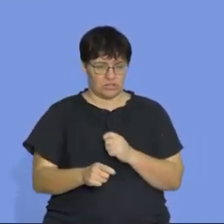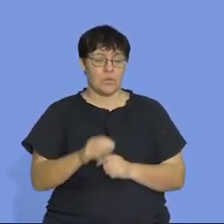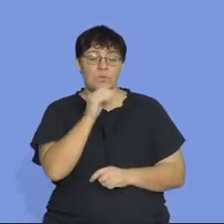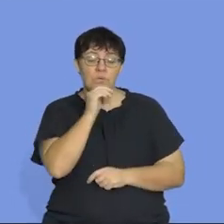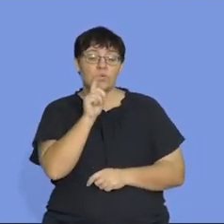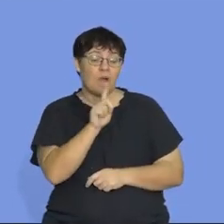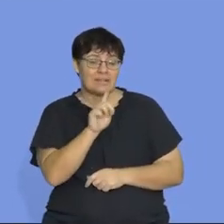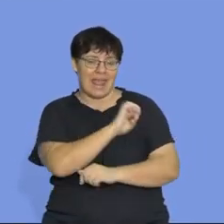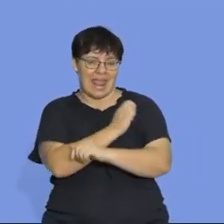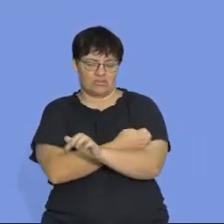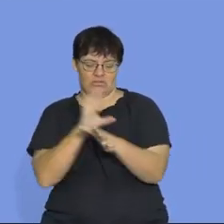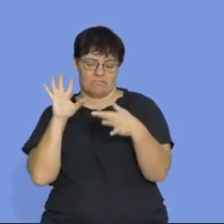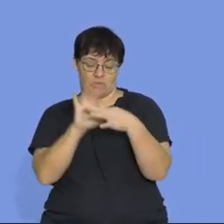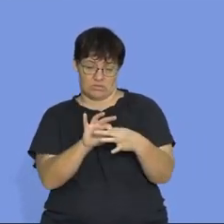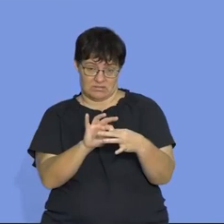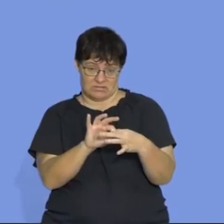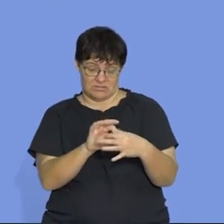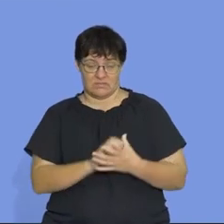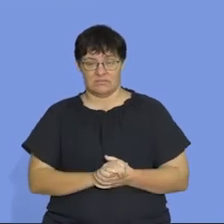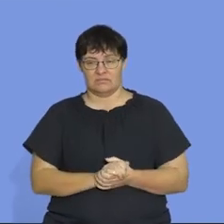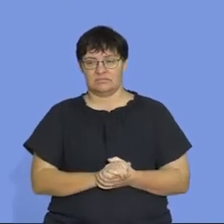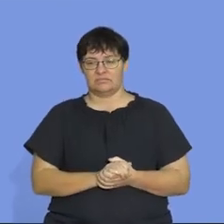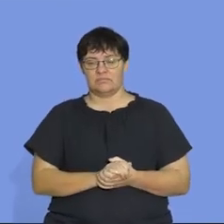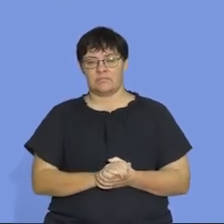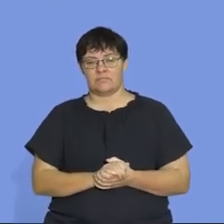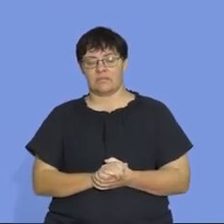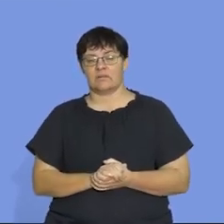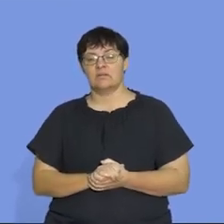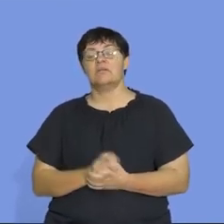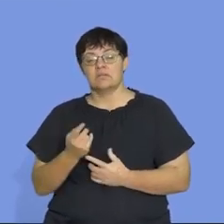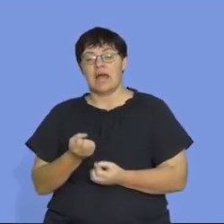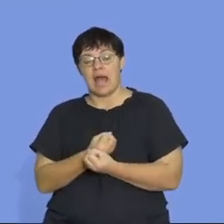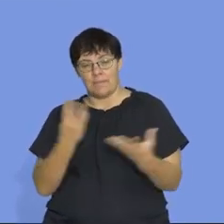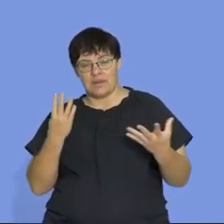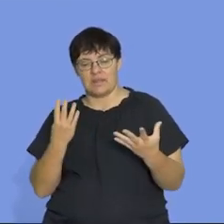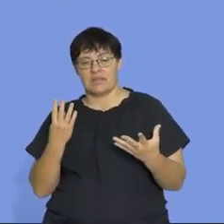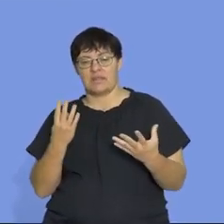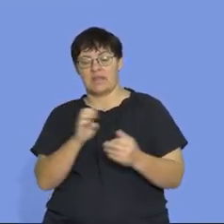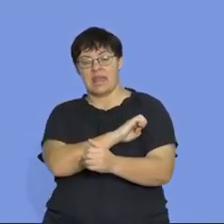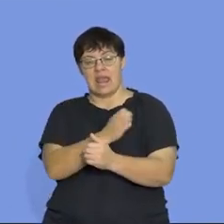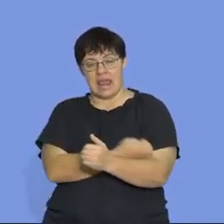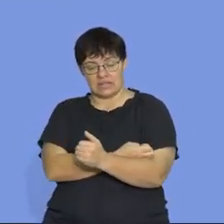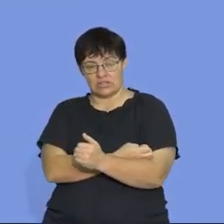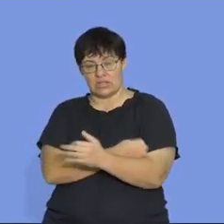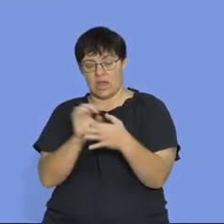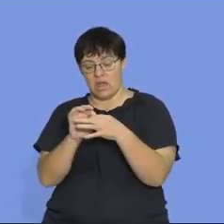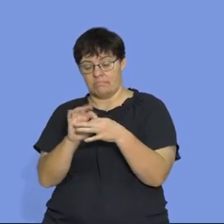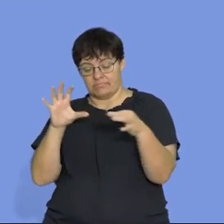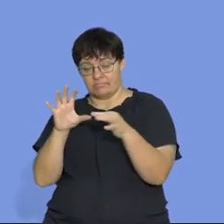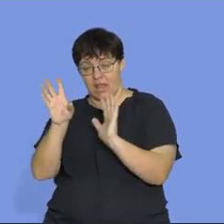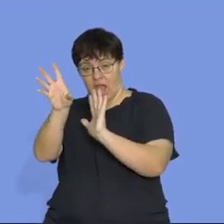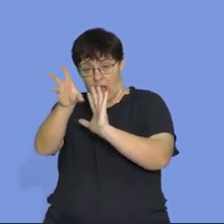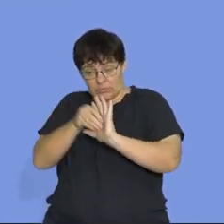energy, we understand that it is the amount of energy either absorbed when a bond is